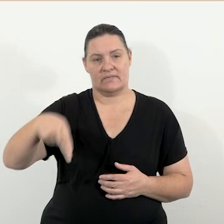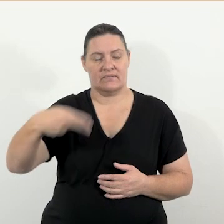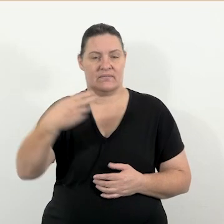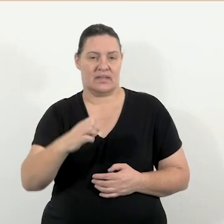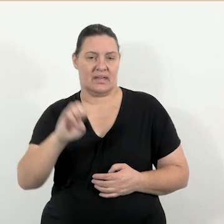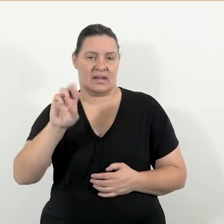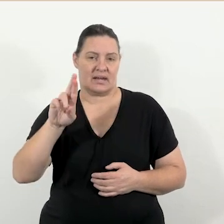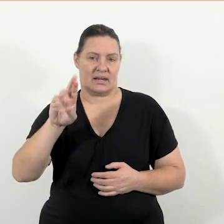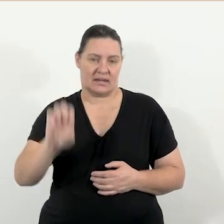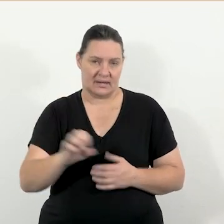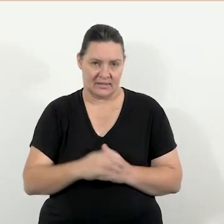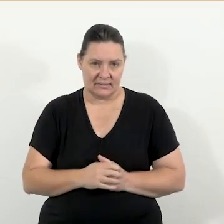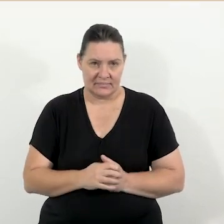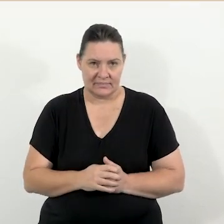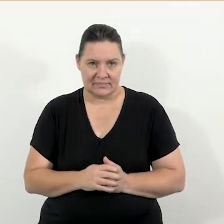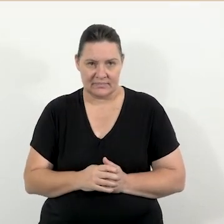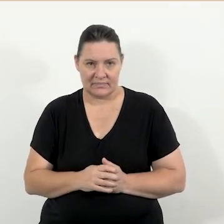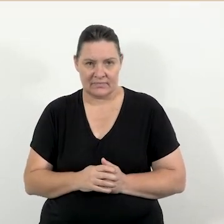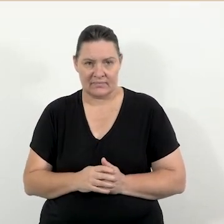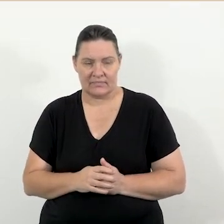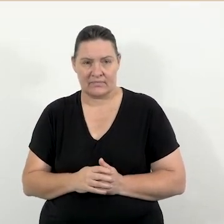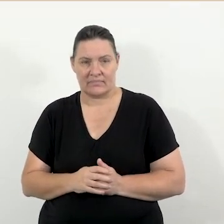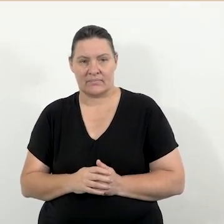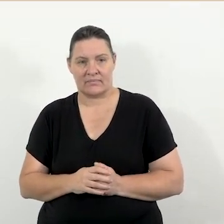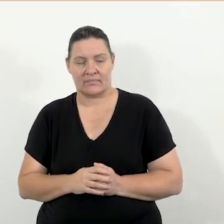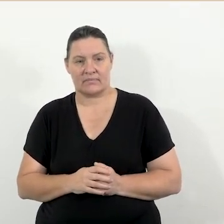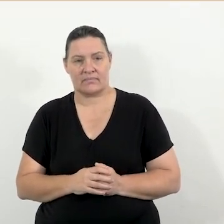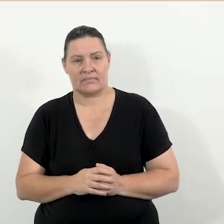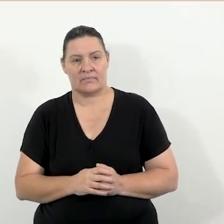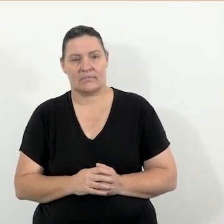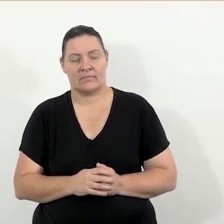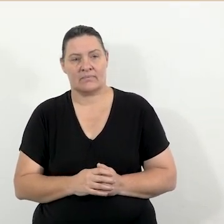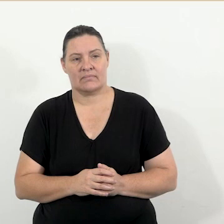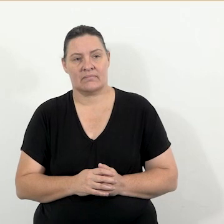our I'll just continue here, sphere.